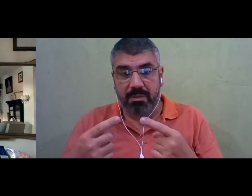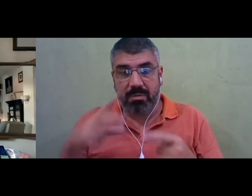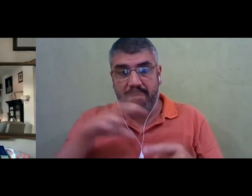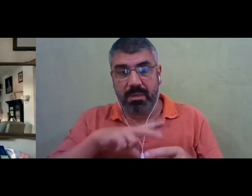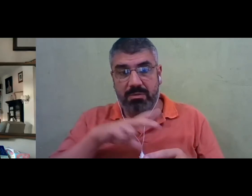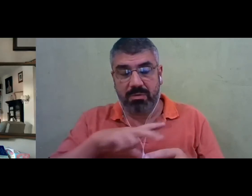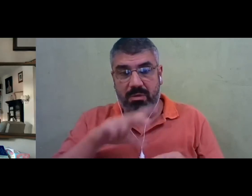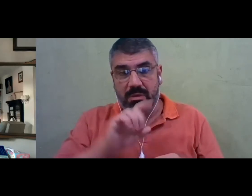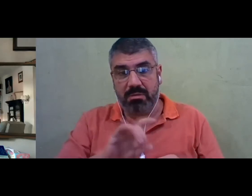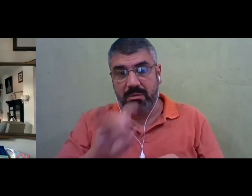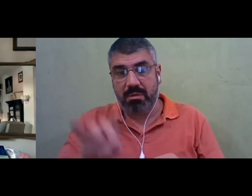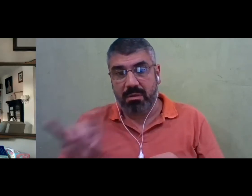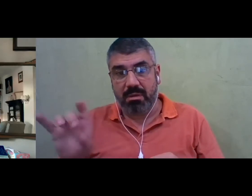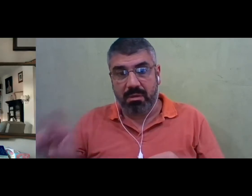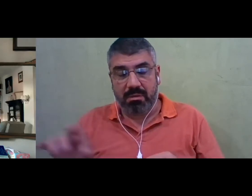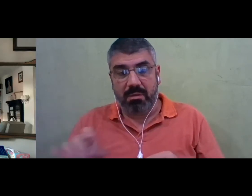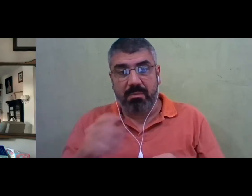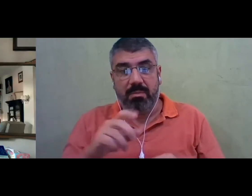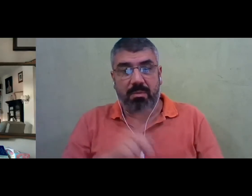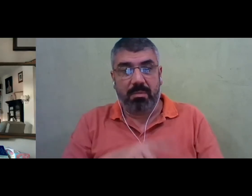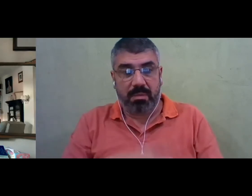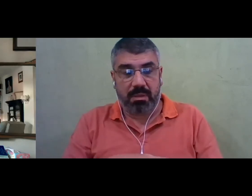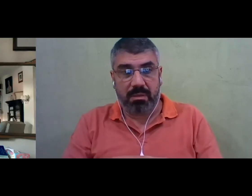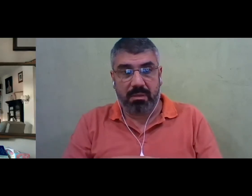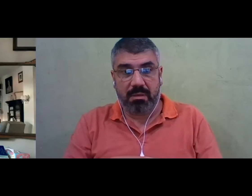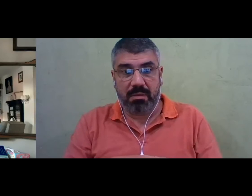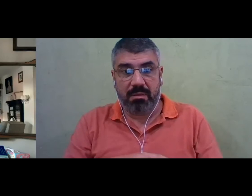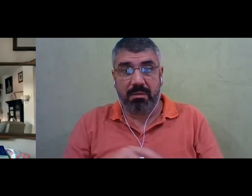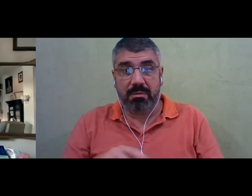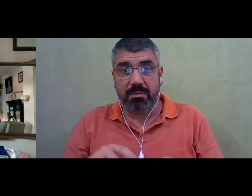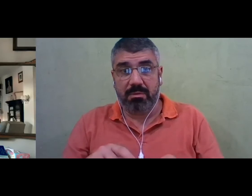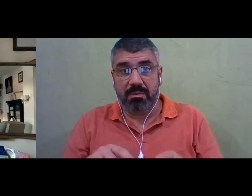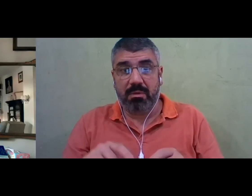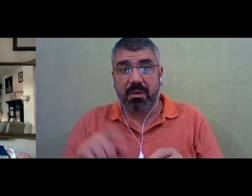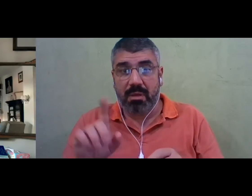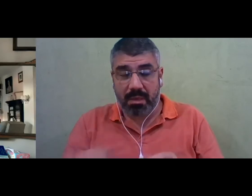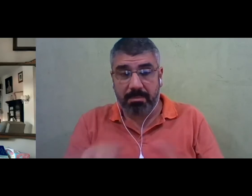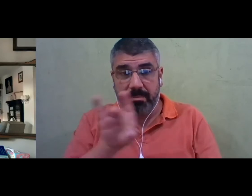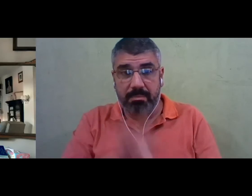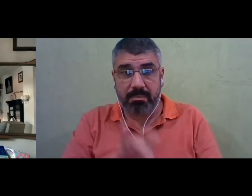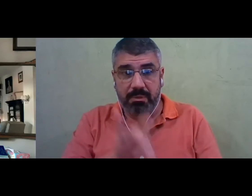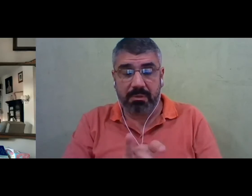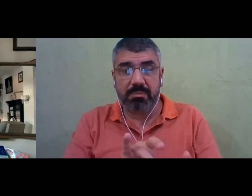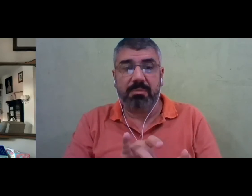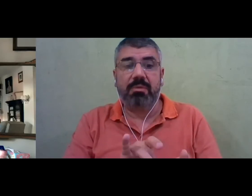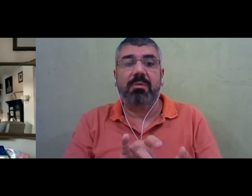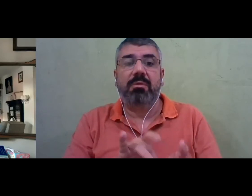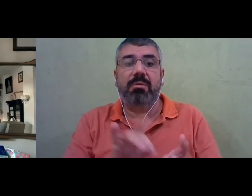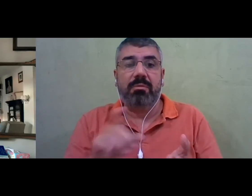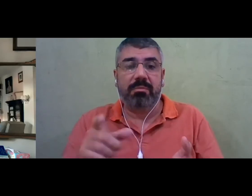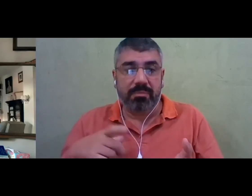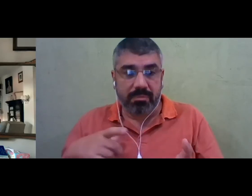of the present moment. And that when you've got a really crucial contradiction, like for